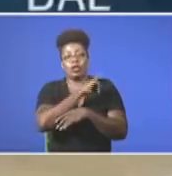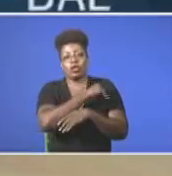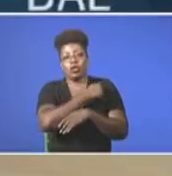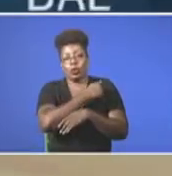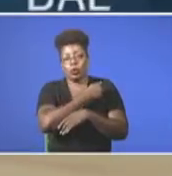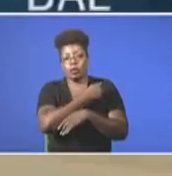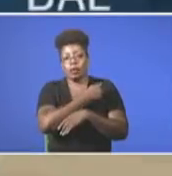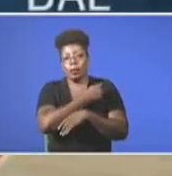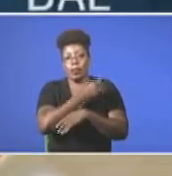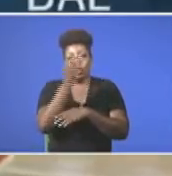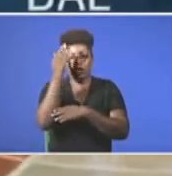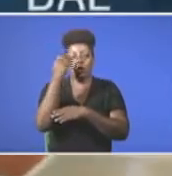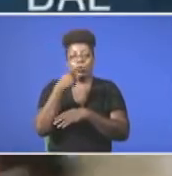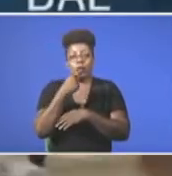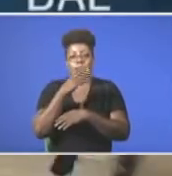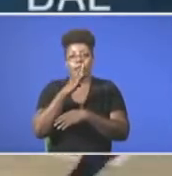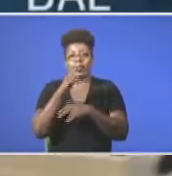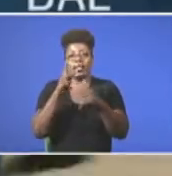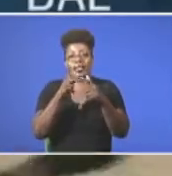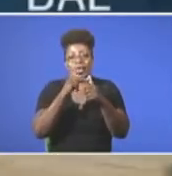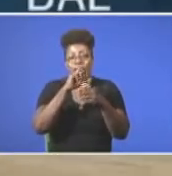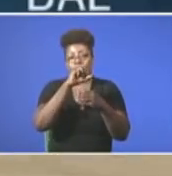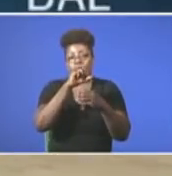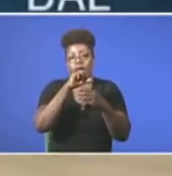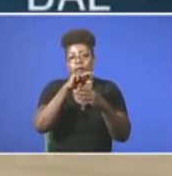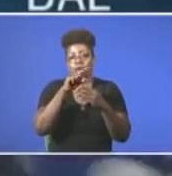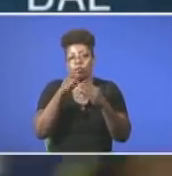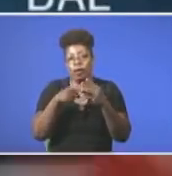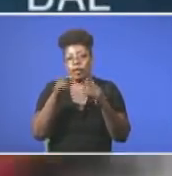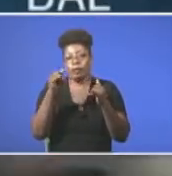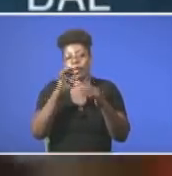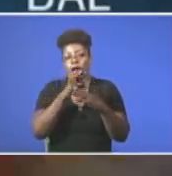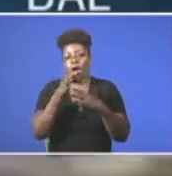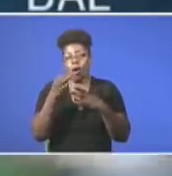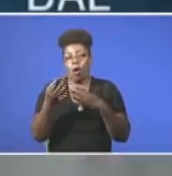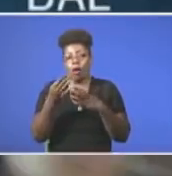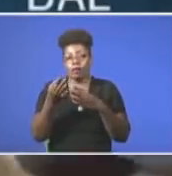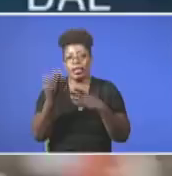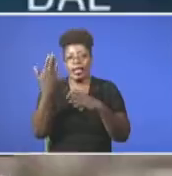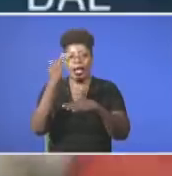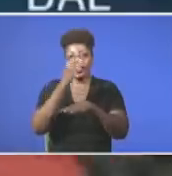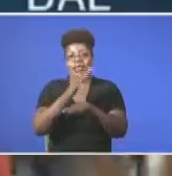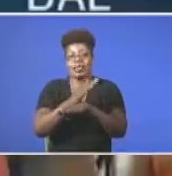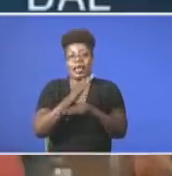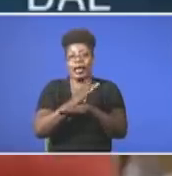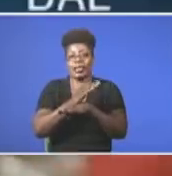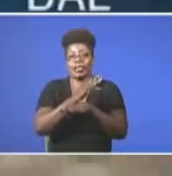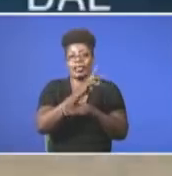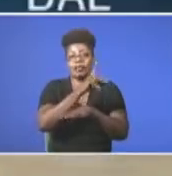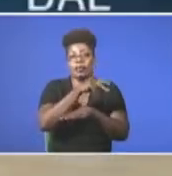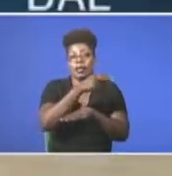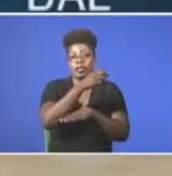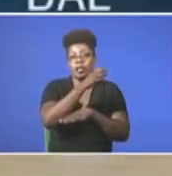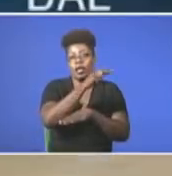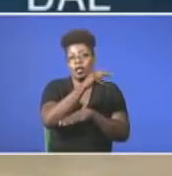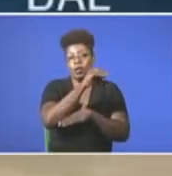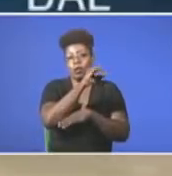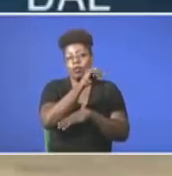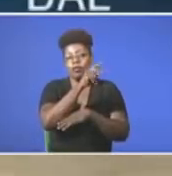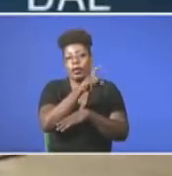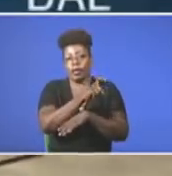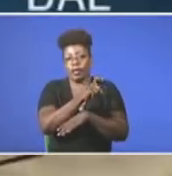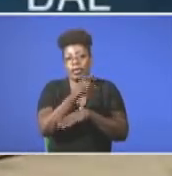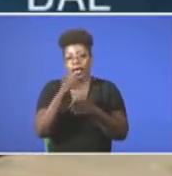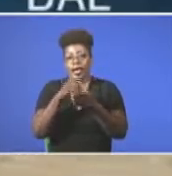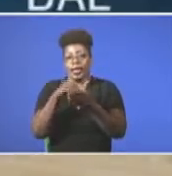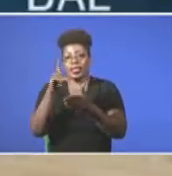knowing who they will run with in the second round of the playoffs. Last night, it would be the Phoenix Mercury taking down the Dallas